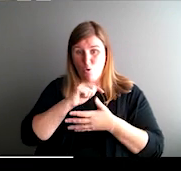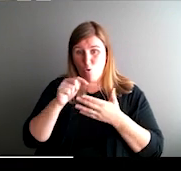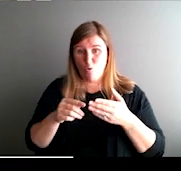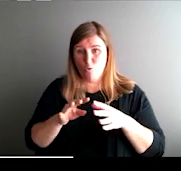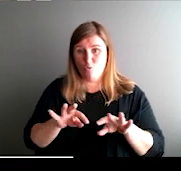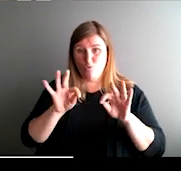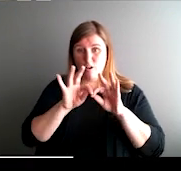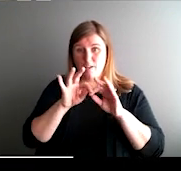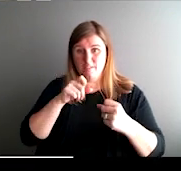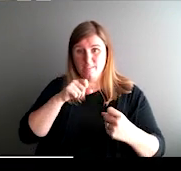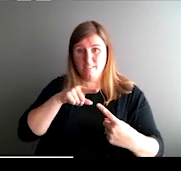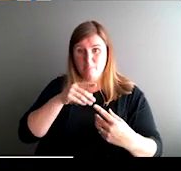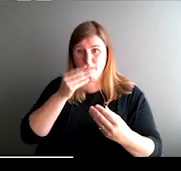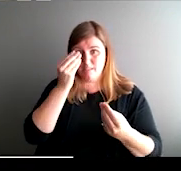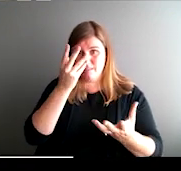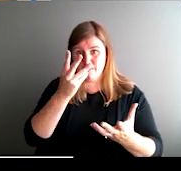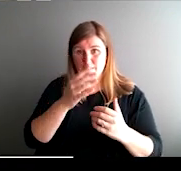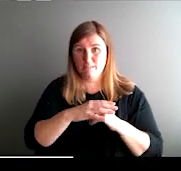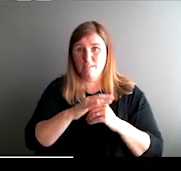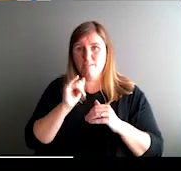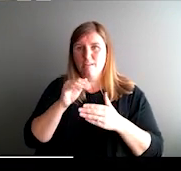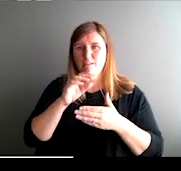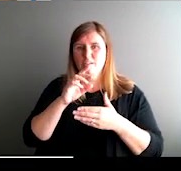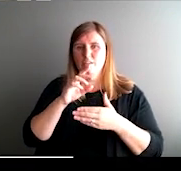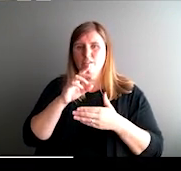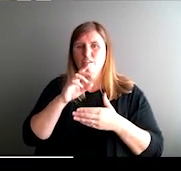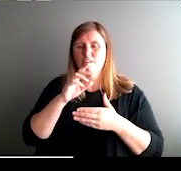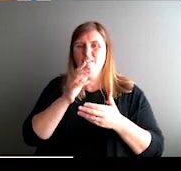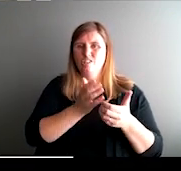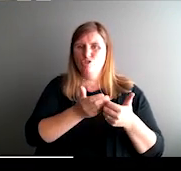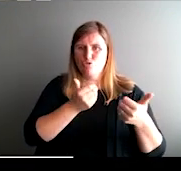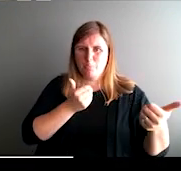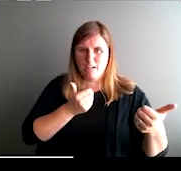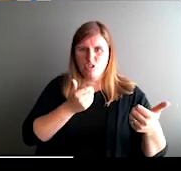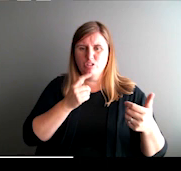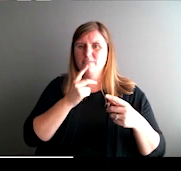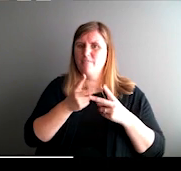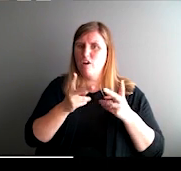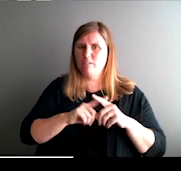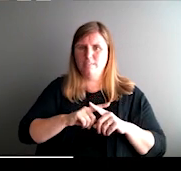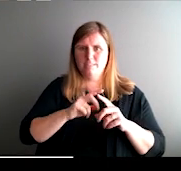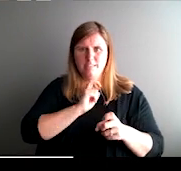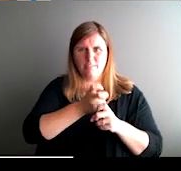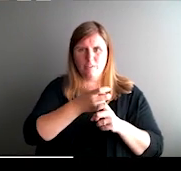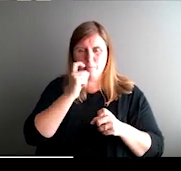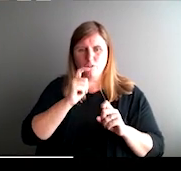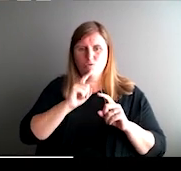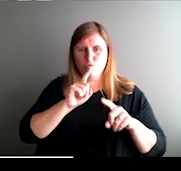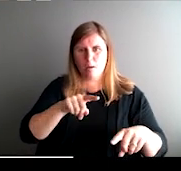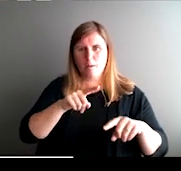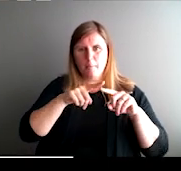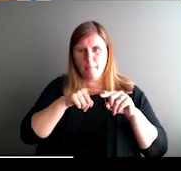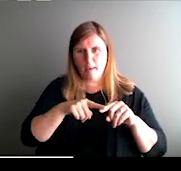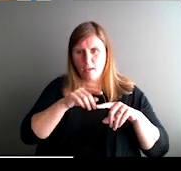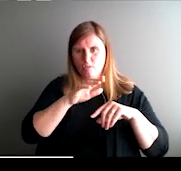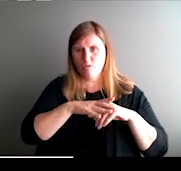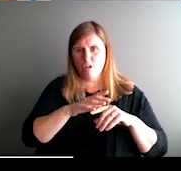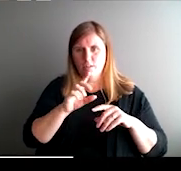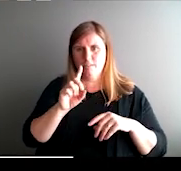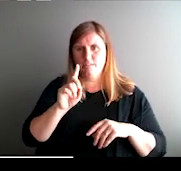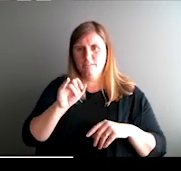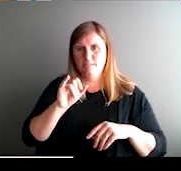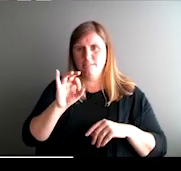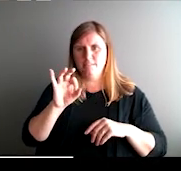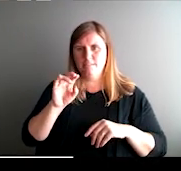relevant stimuli, then discrimination is going to be very difficult because, once again, it's responding based on